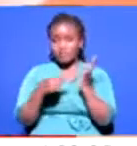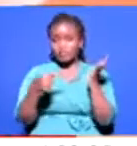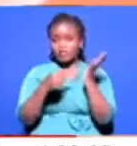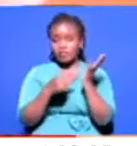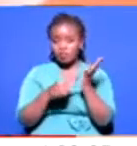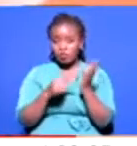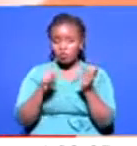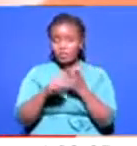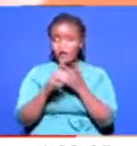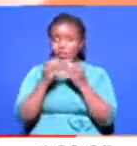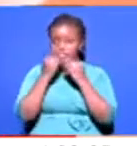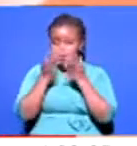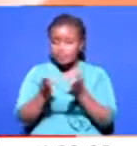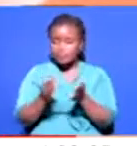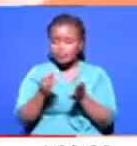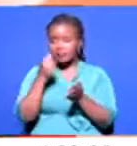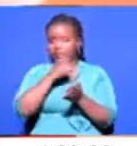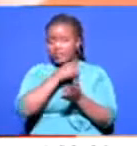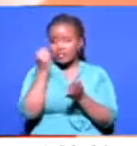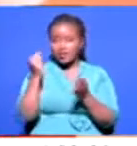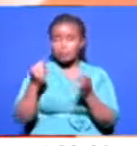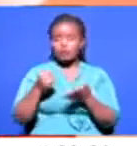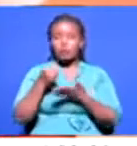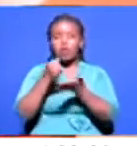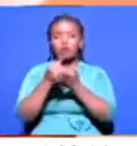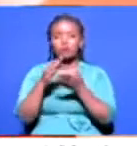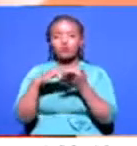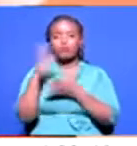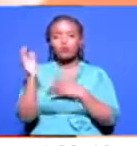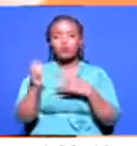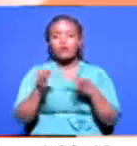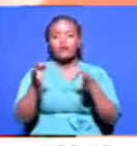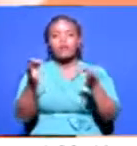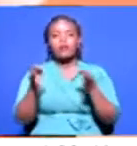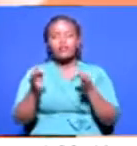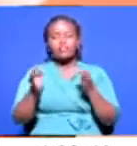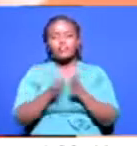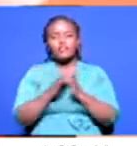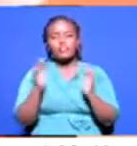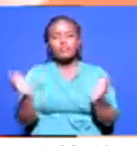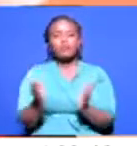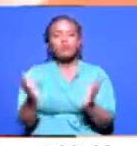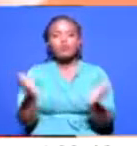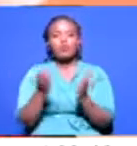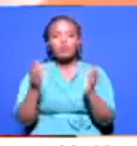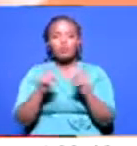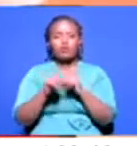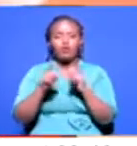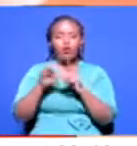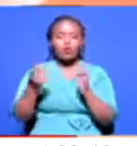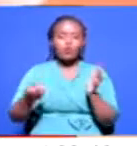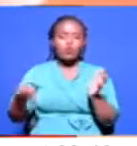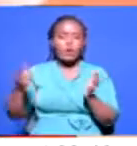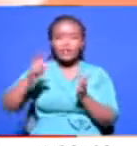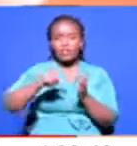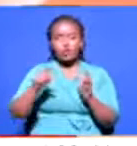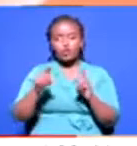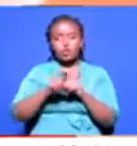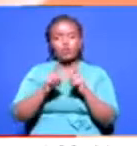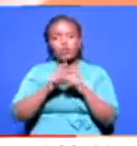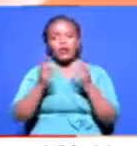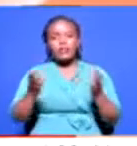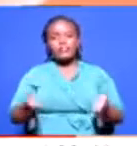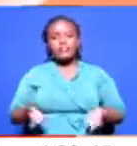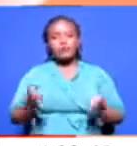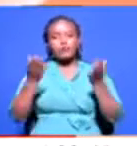the efficient use of existing financing, mobilization and additional financing, and improving